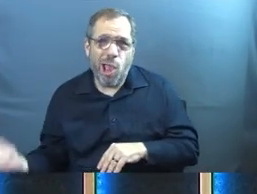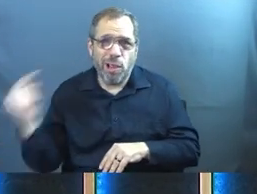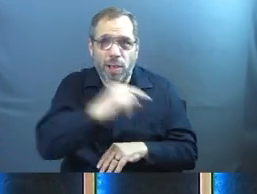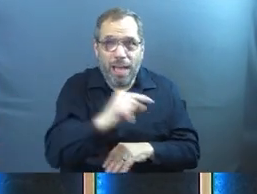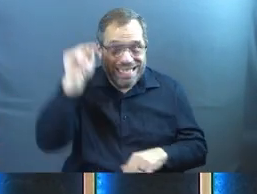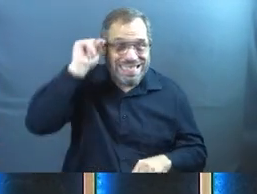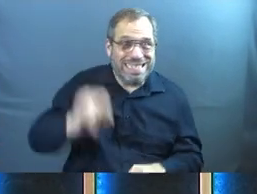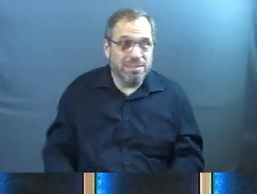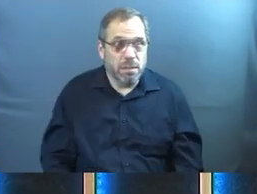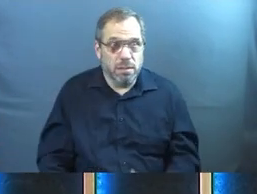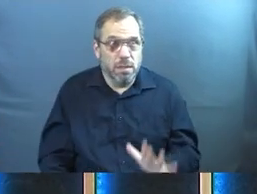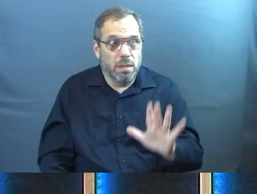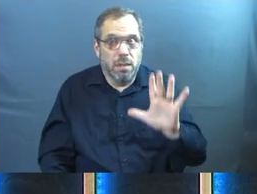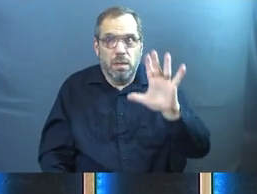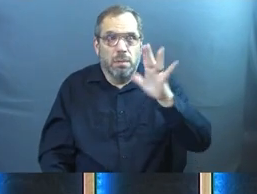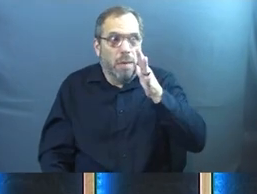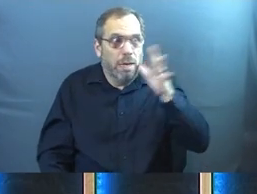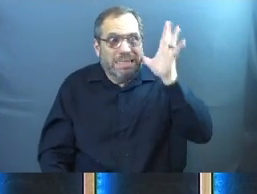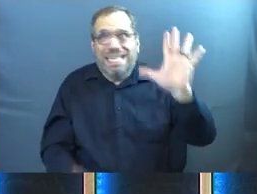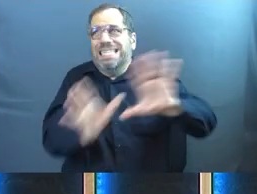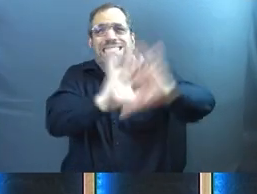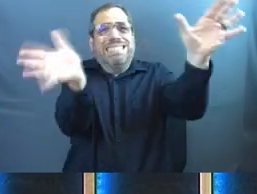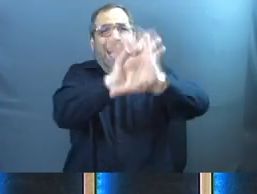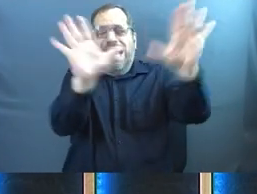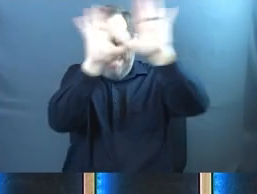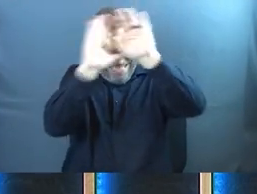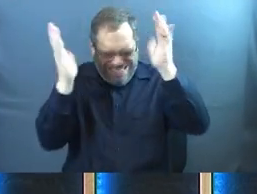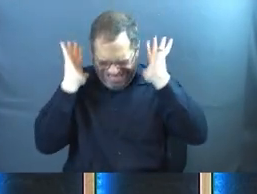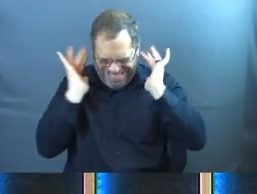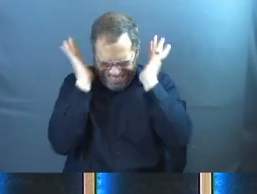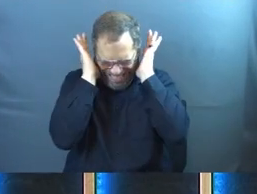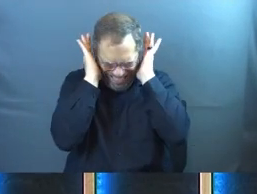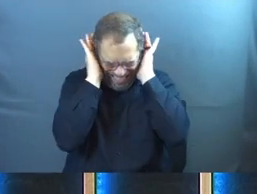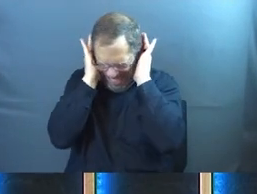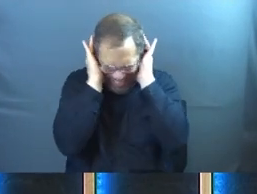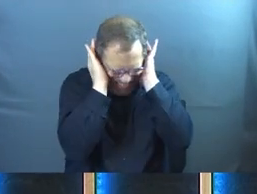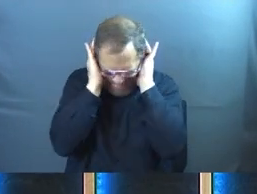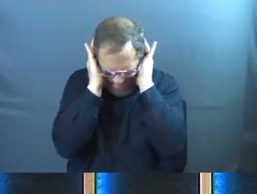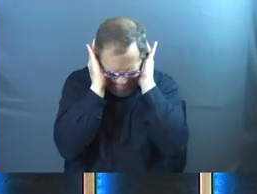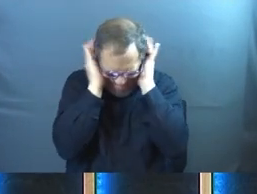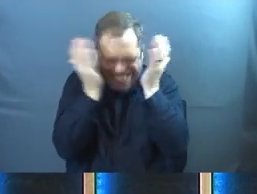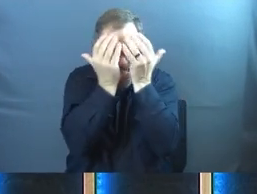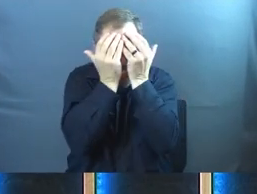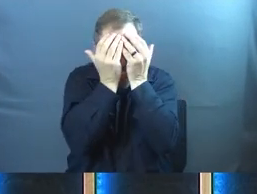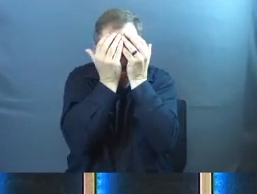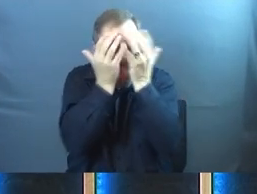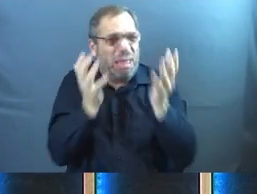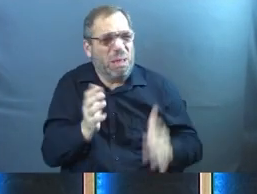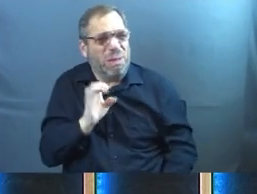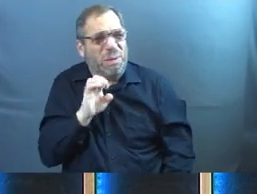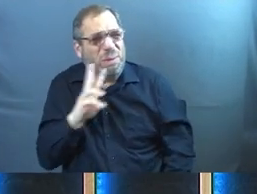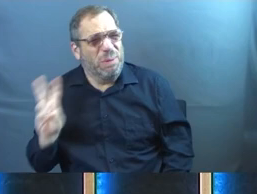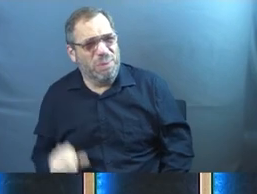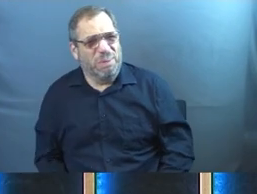the teens were, like, losing their minds over it. Mom and Dad, stop! Don't make us think about that!